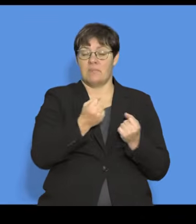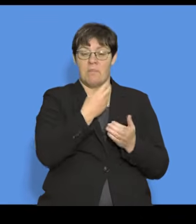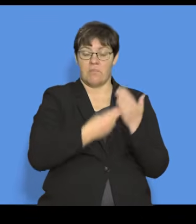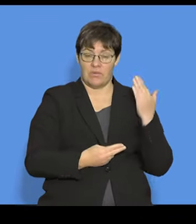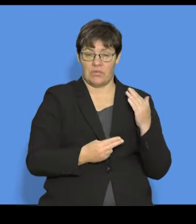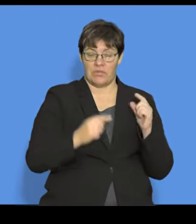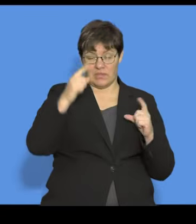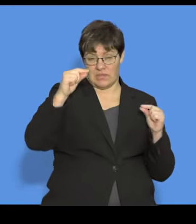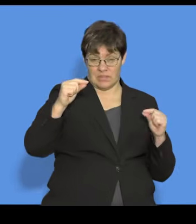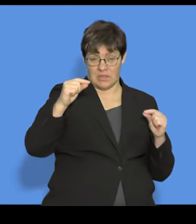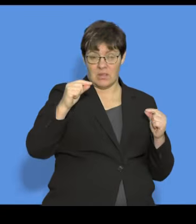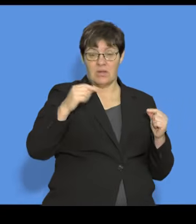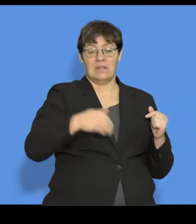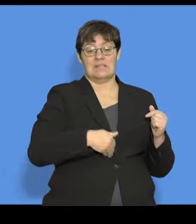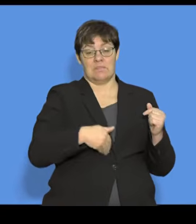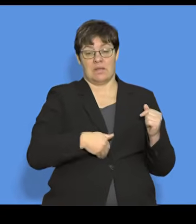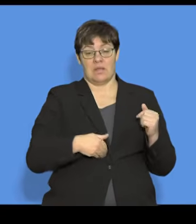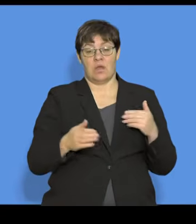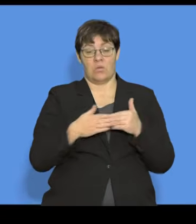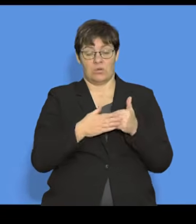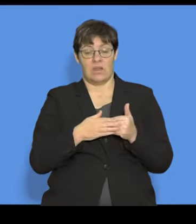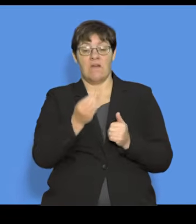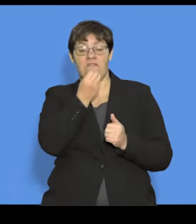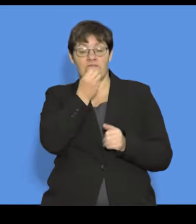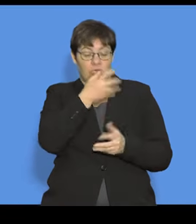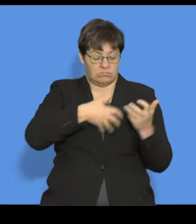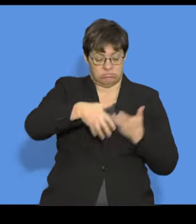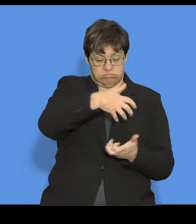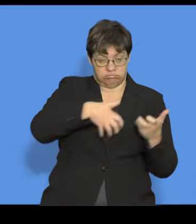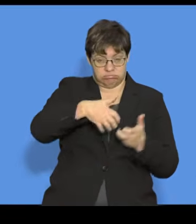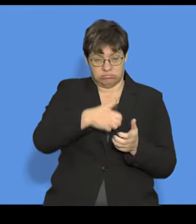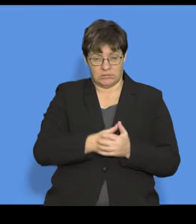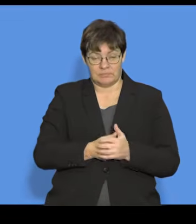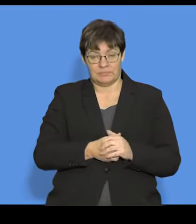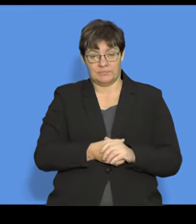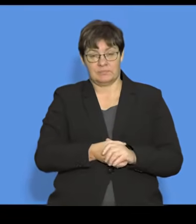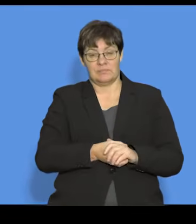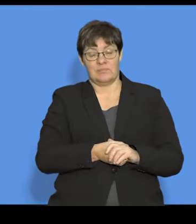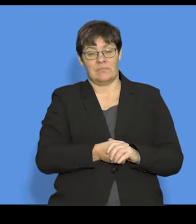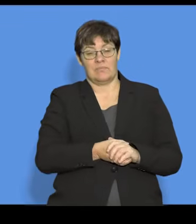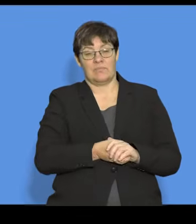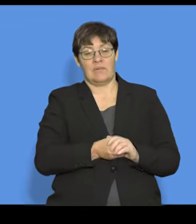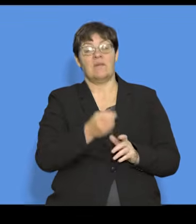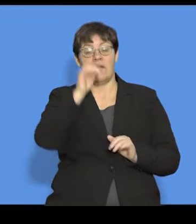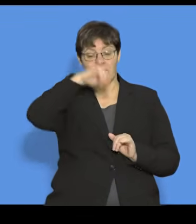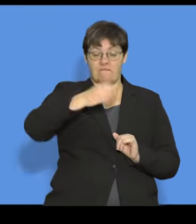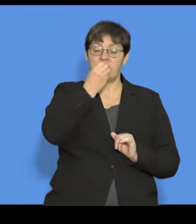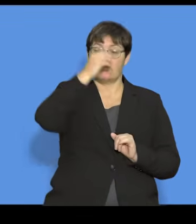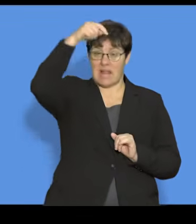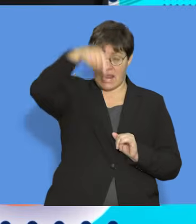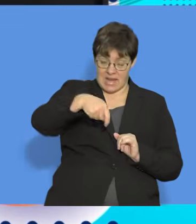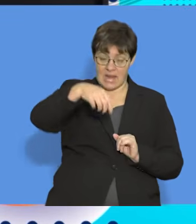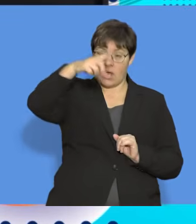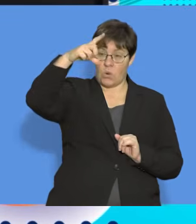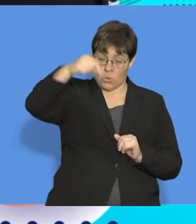and keep both the openings to the stomach closed when food is being digested. So essentially, it allows for food to